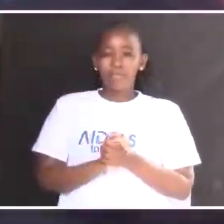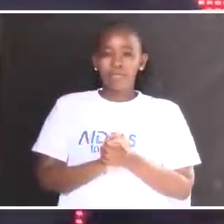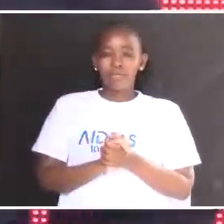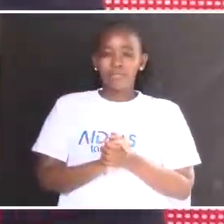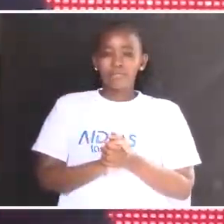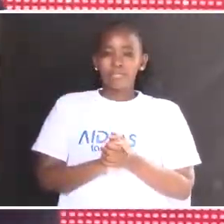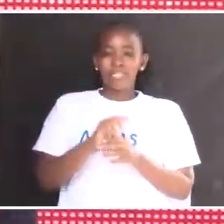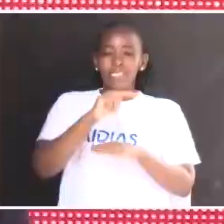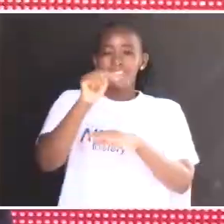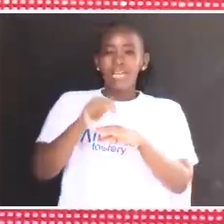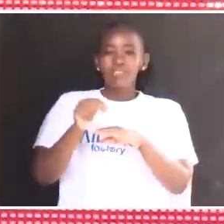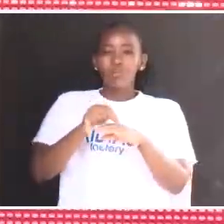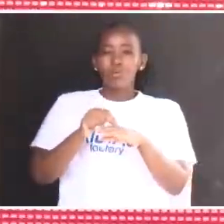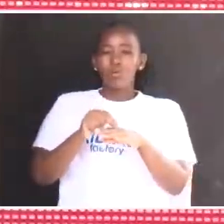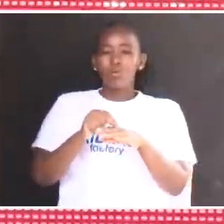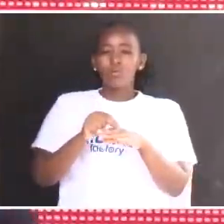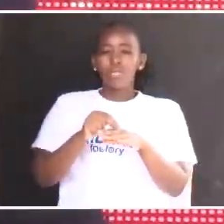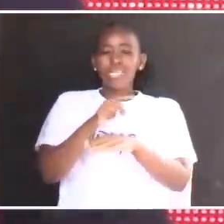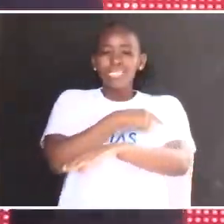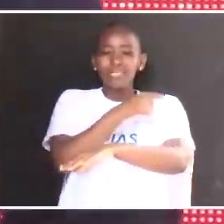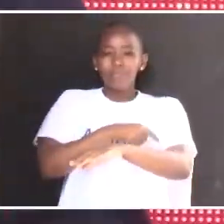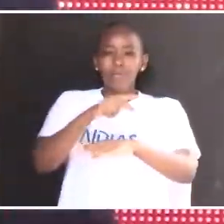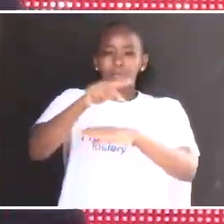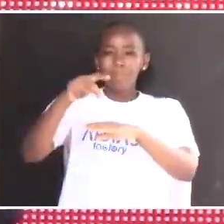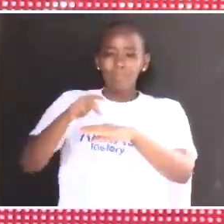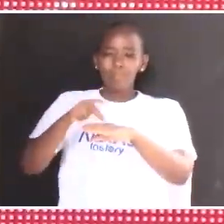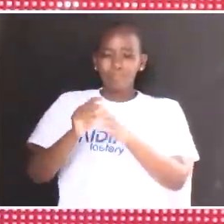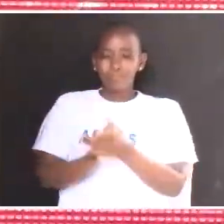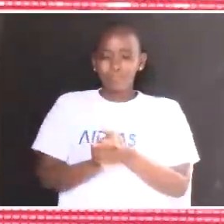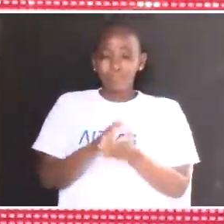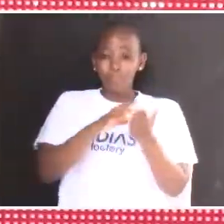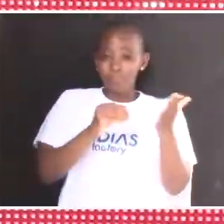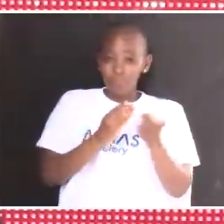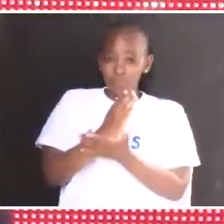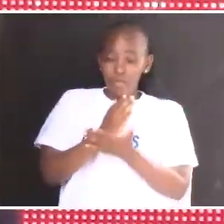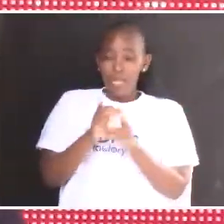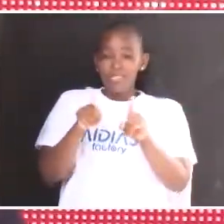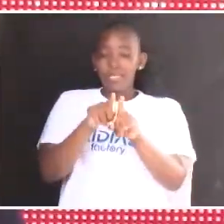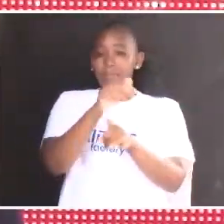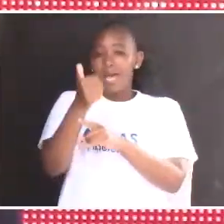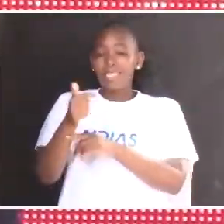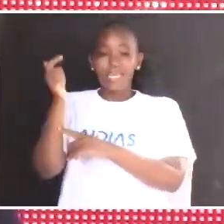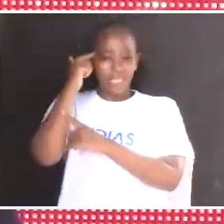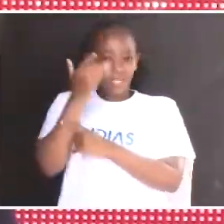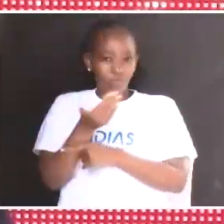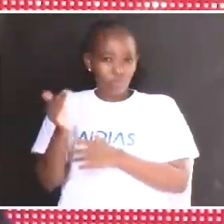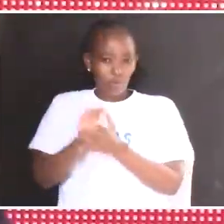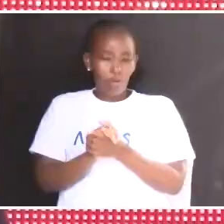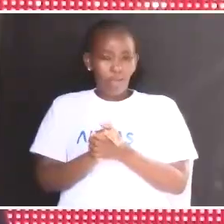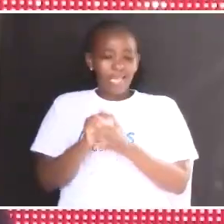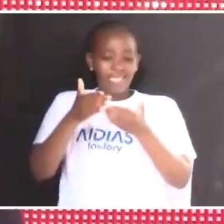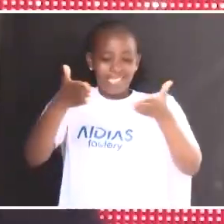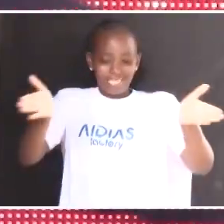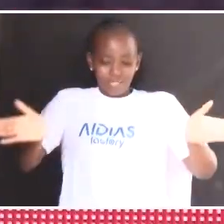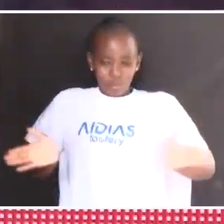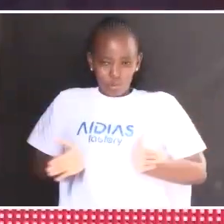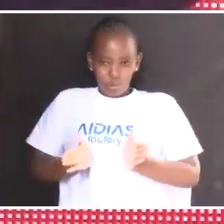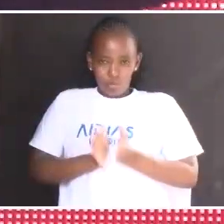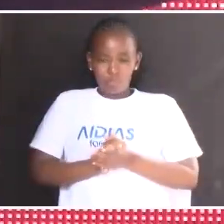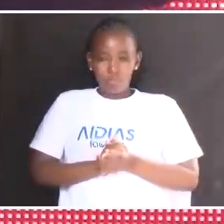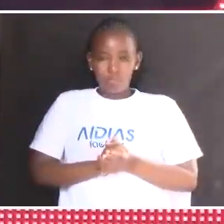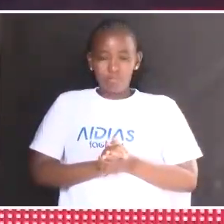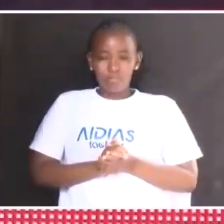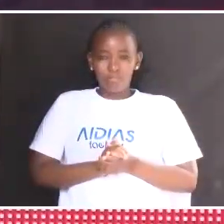national treatment principle. I'll just mention the territoriality. Copyright, just like any other intellectual property, is territorial.